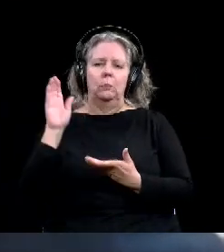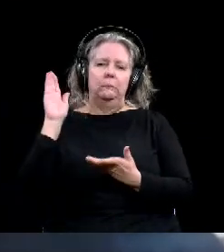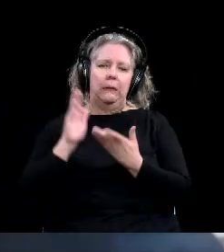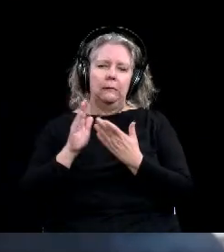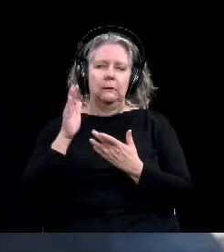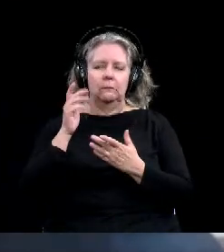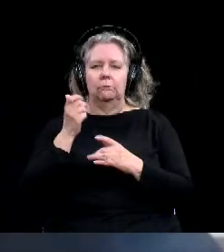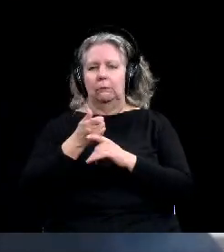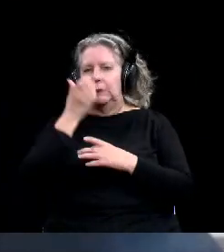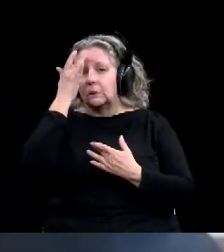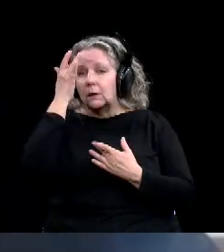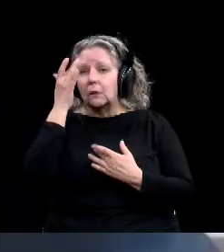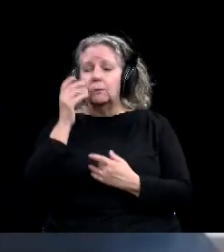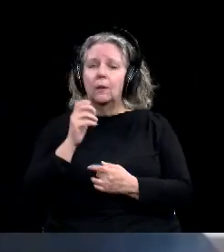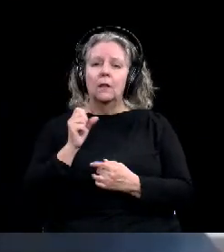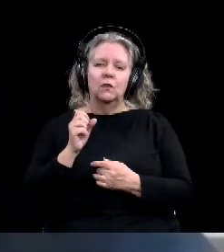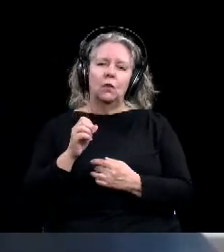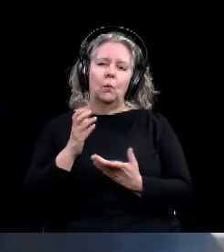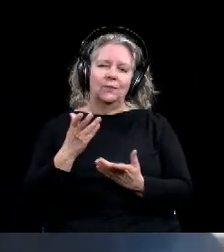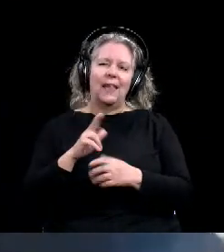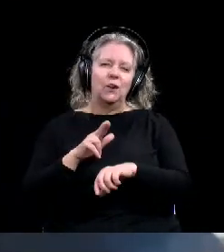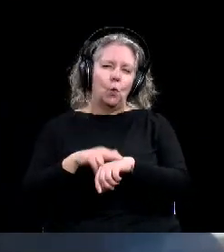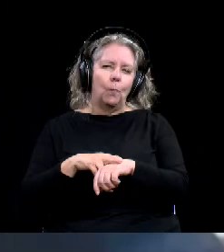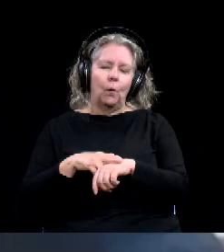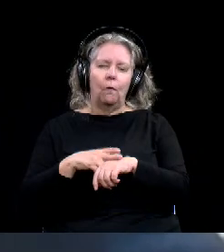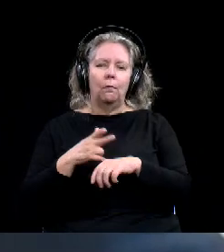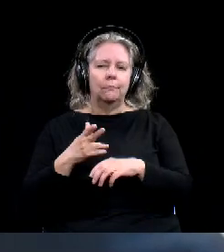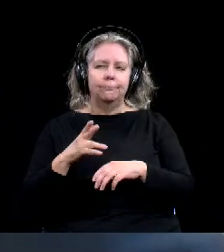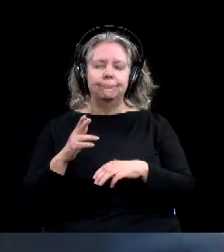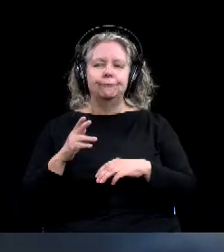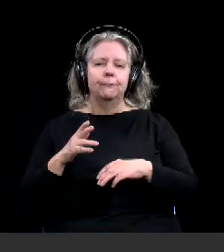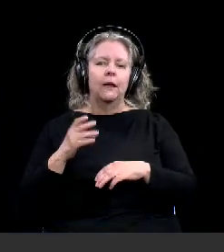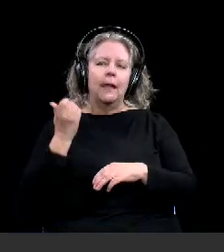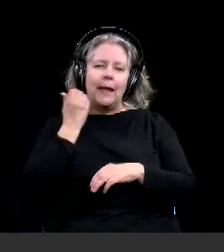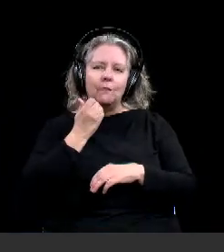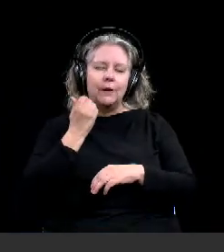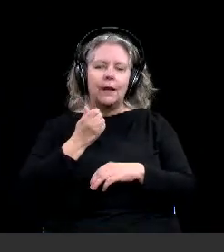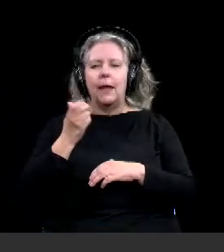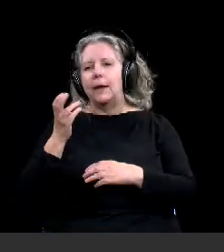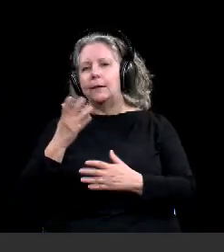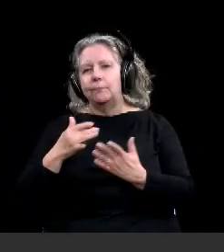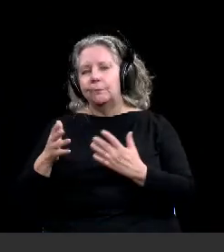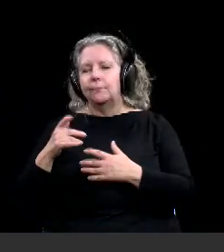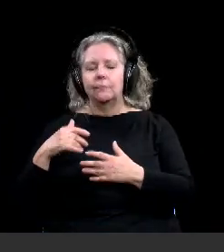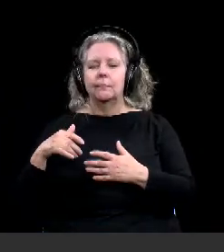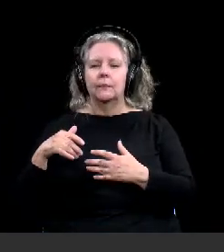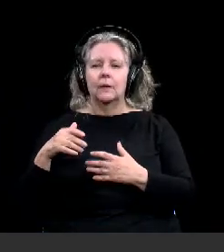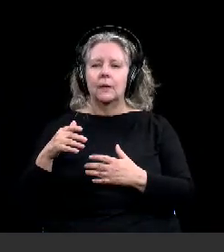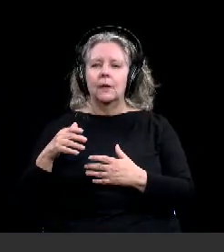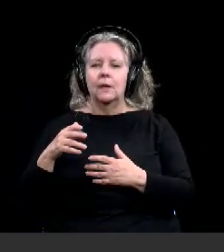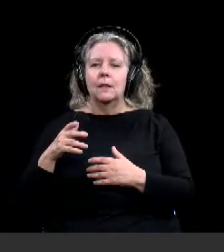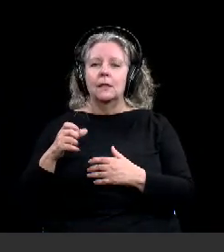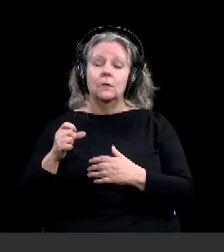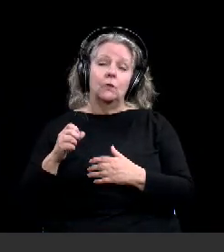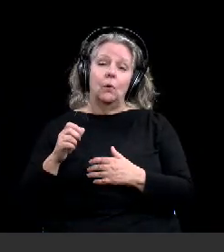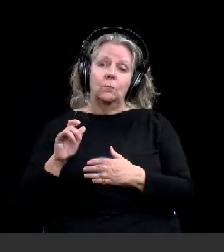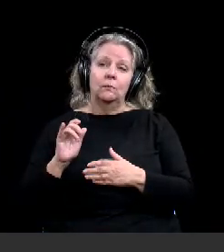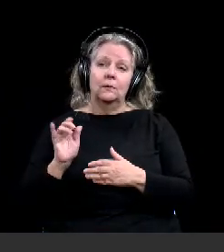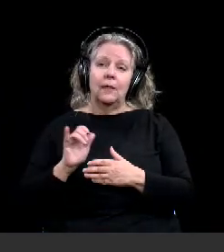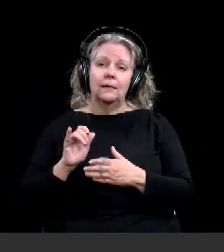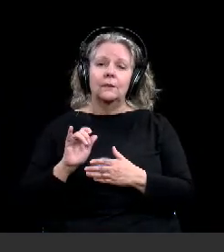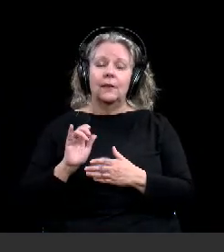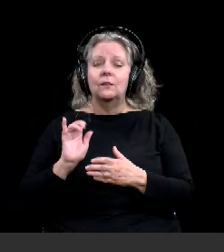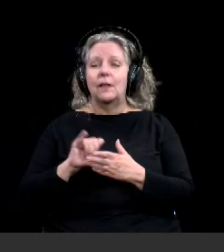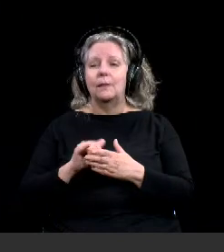is where we found ourselves before this began. Okay. Thank you, Sierra. We'll be back with you in a moment. Rhiannon, back to you for another